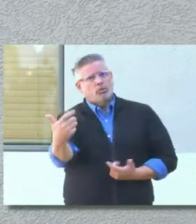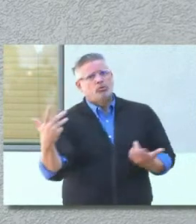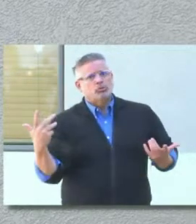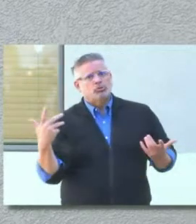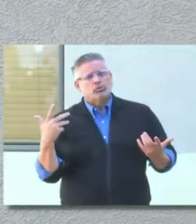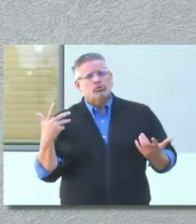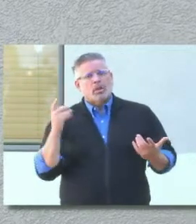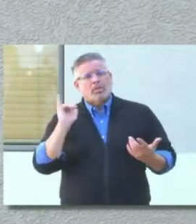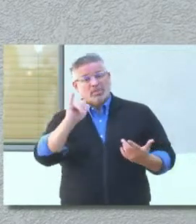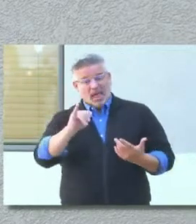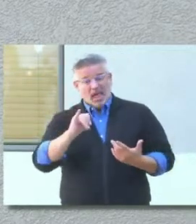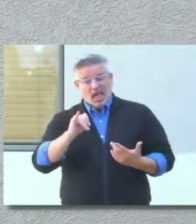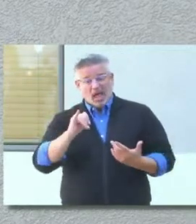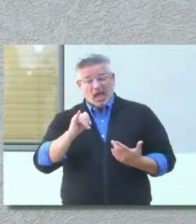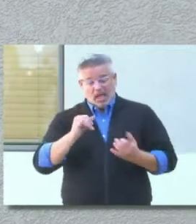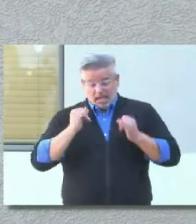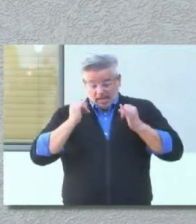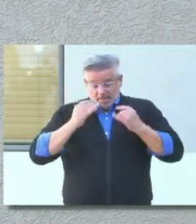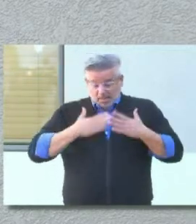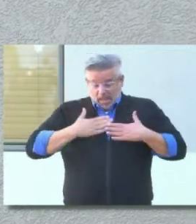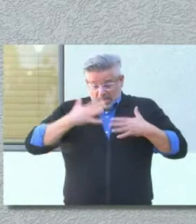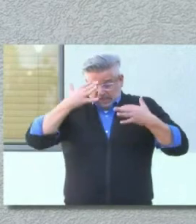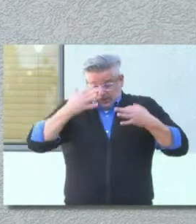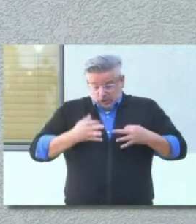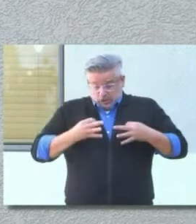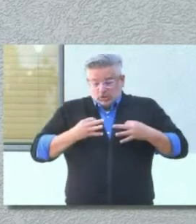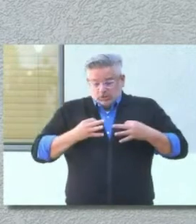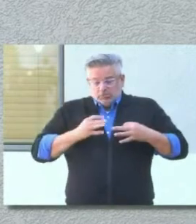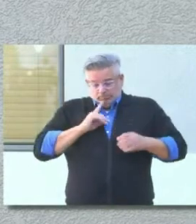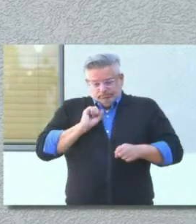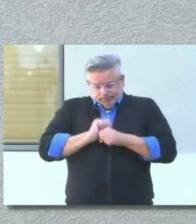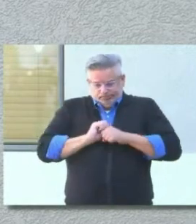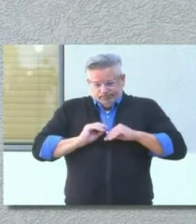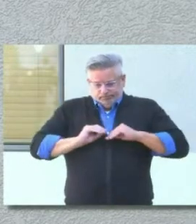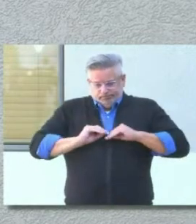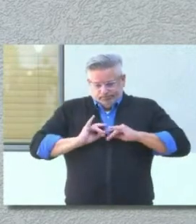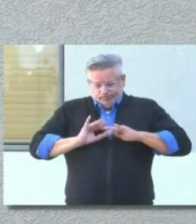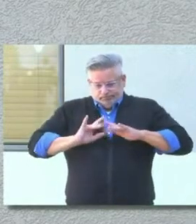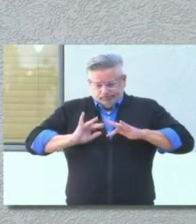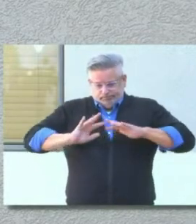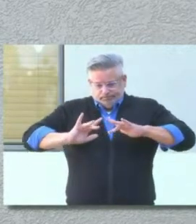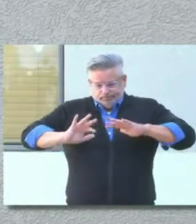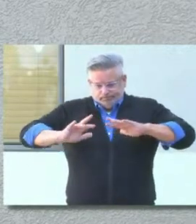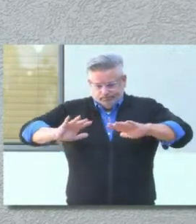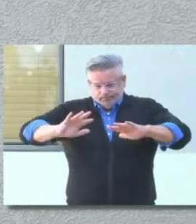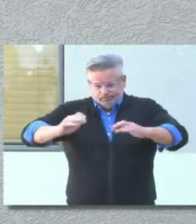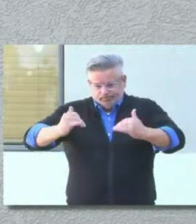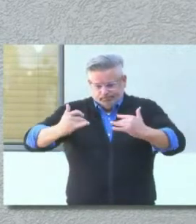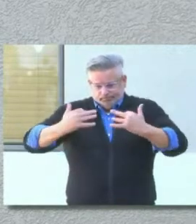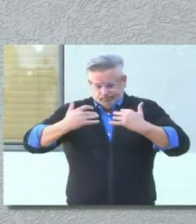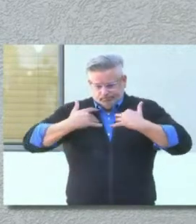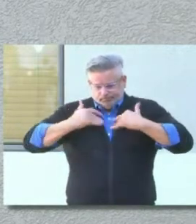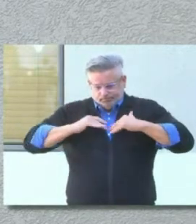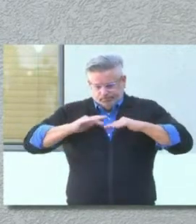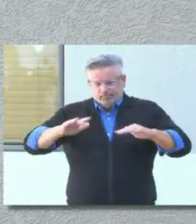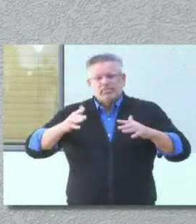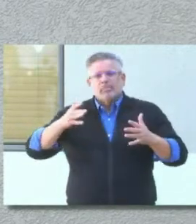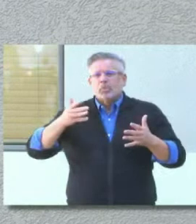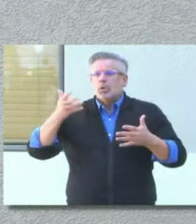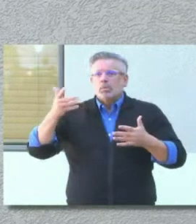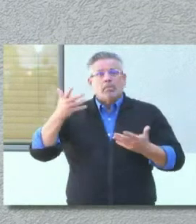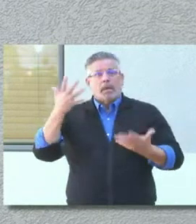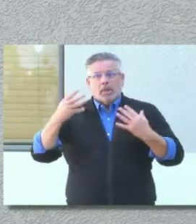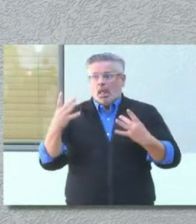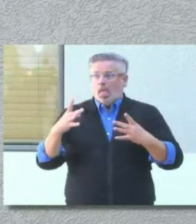That the impact of individual decisions are felt by others, and God forbid by someone you love. God forbid you bring that